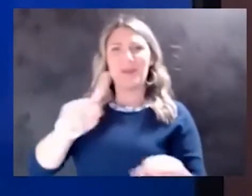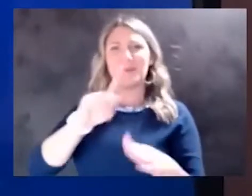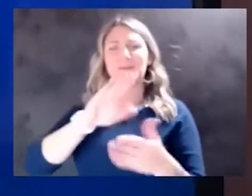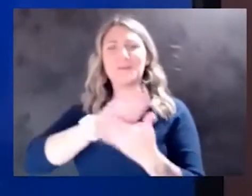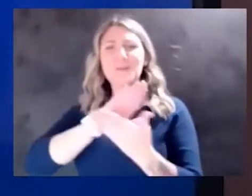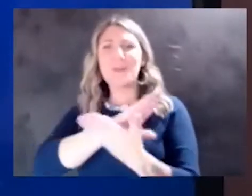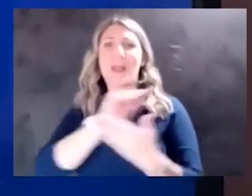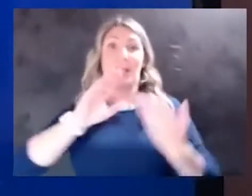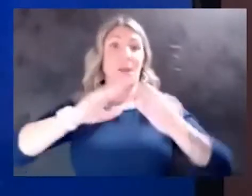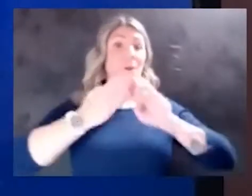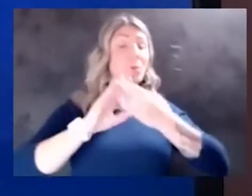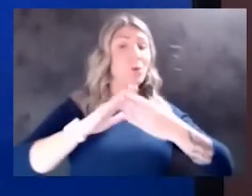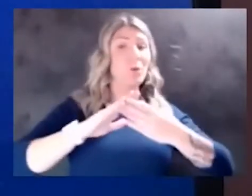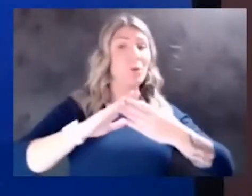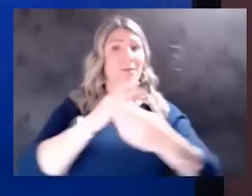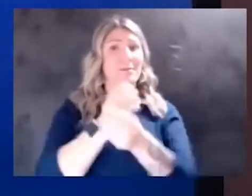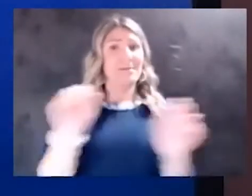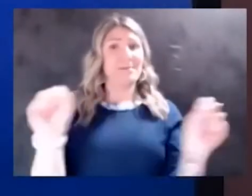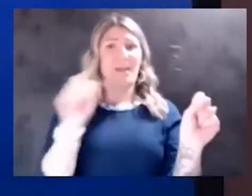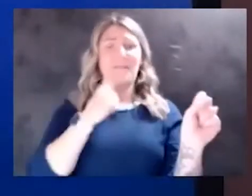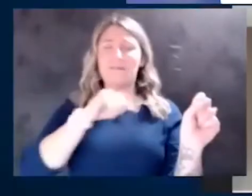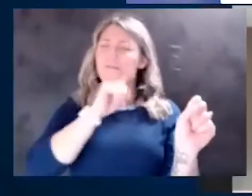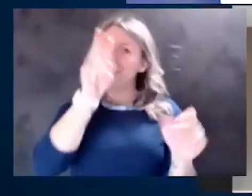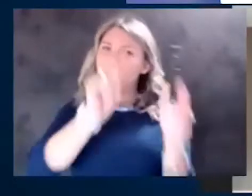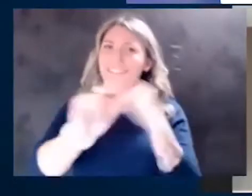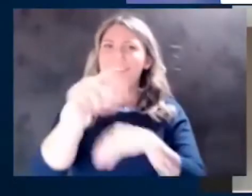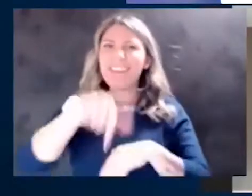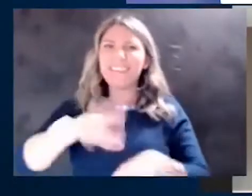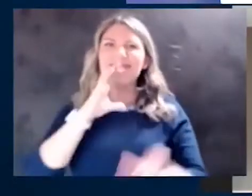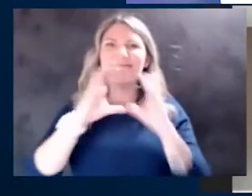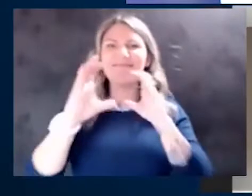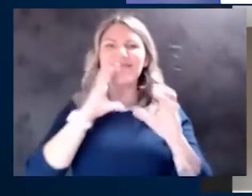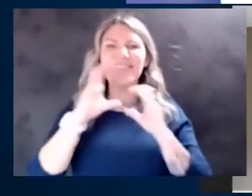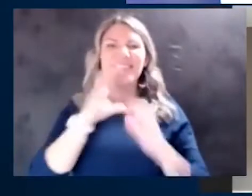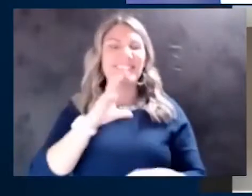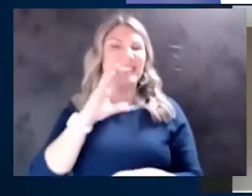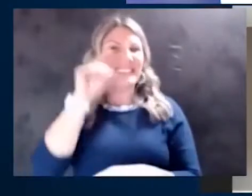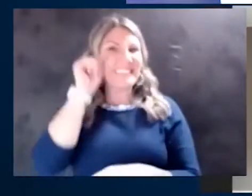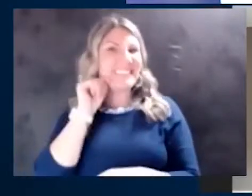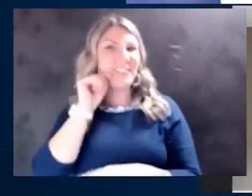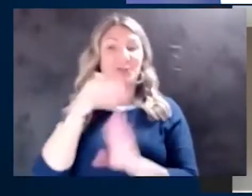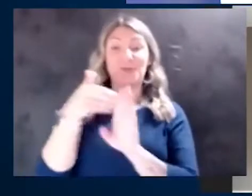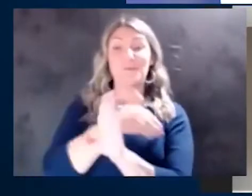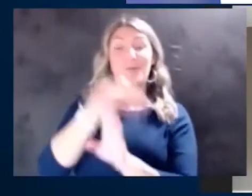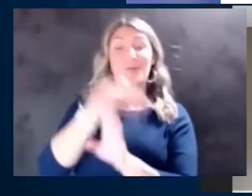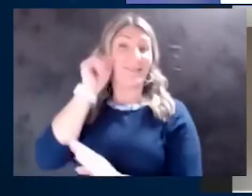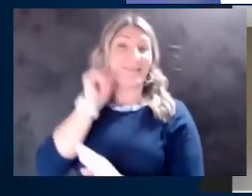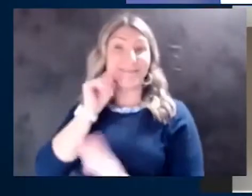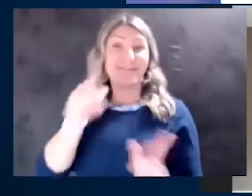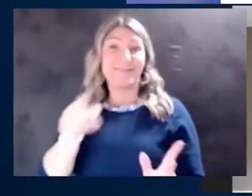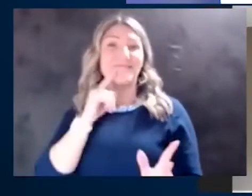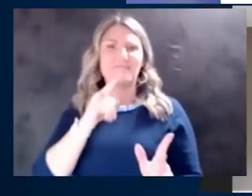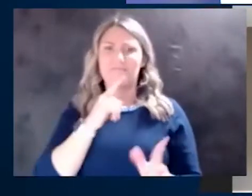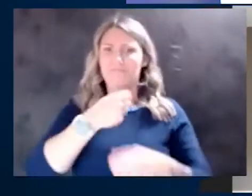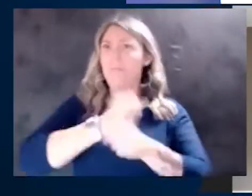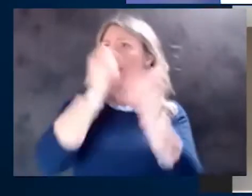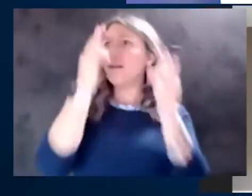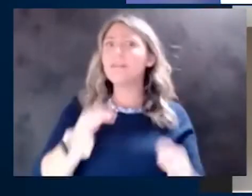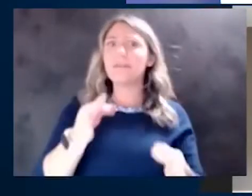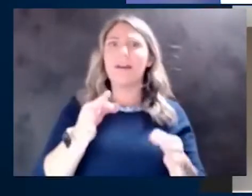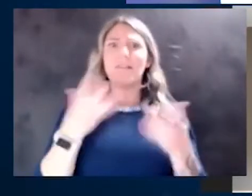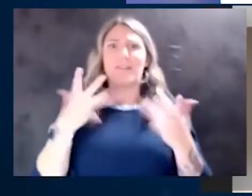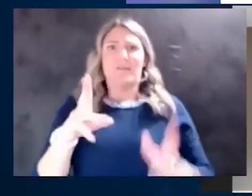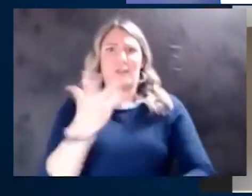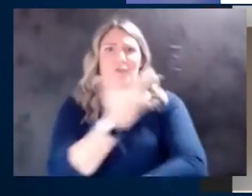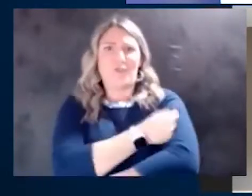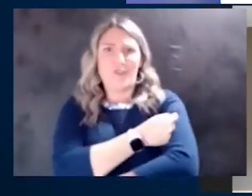this conversation because our guests today are teenagers and one preteen who made the decision to get the COVID-19 vaccine. Some are children of health